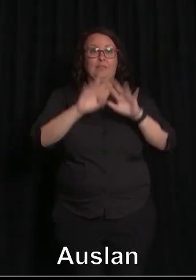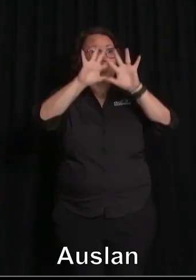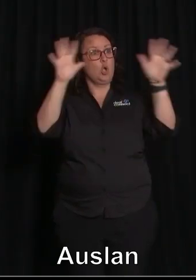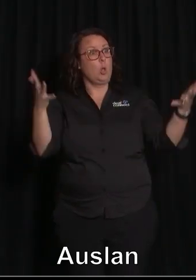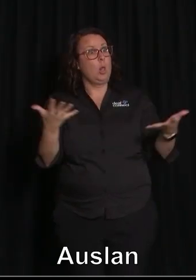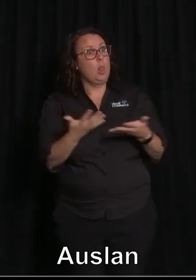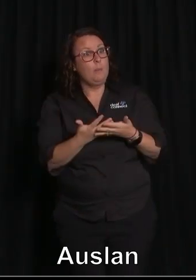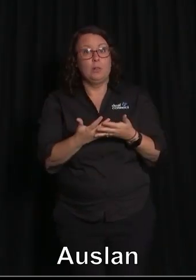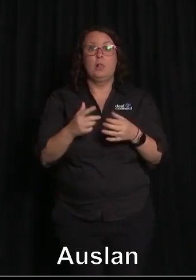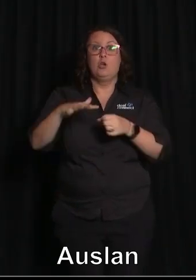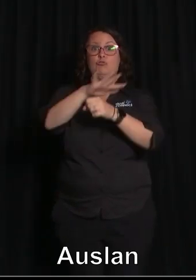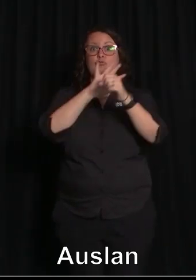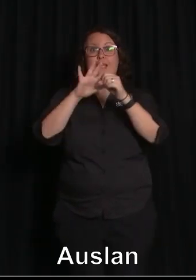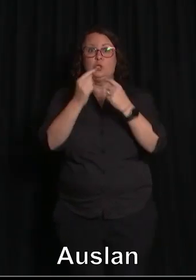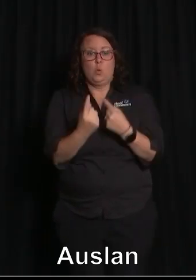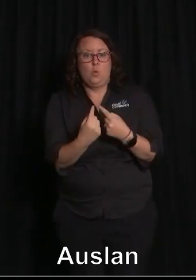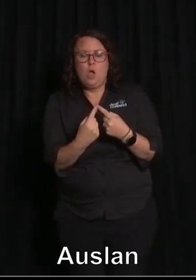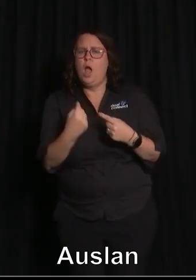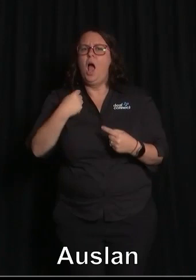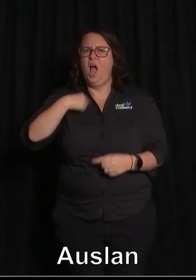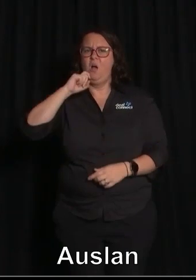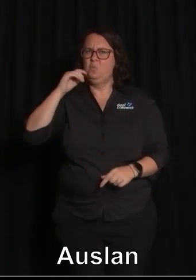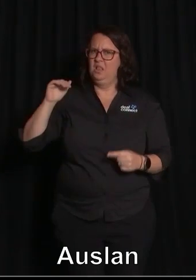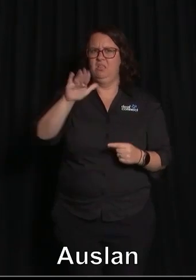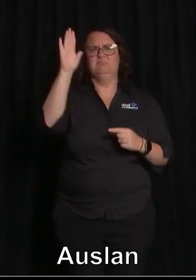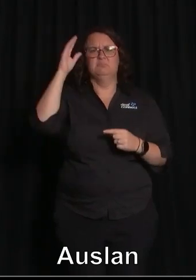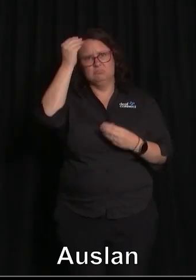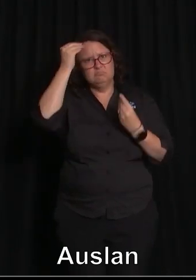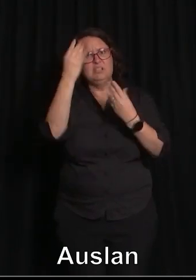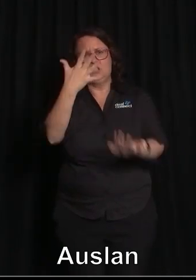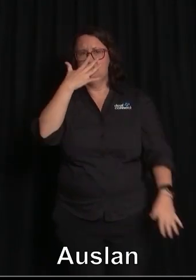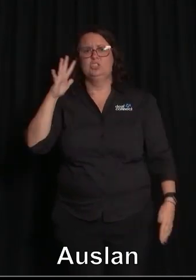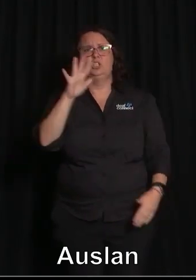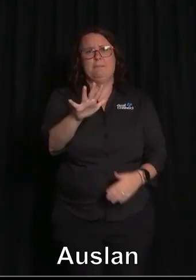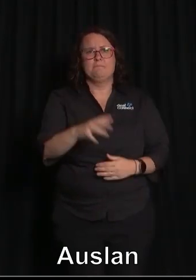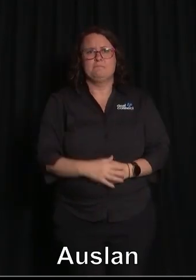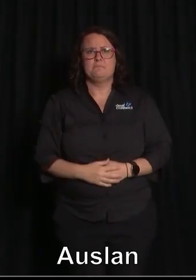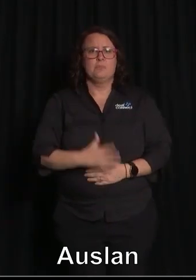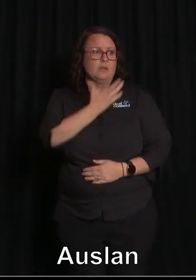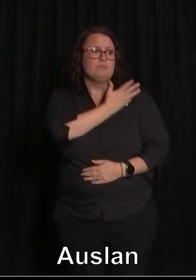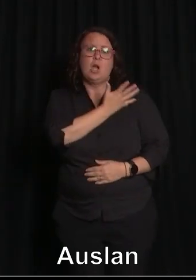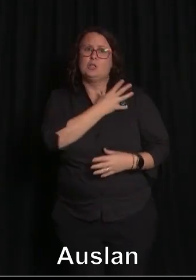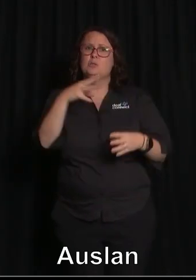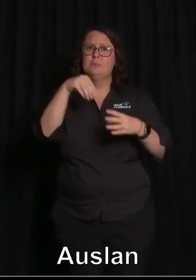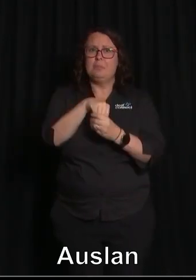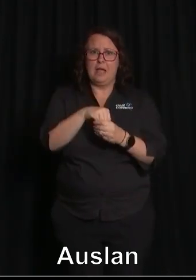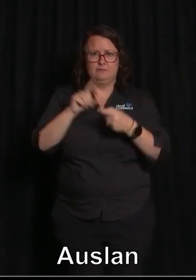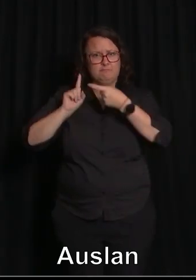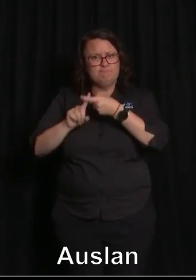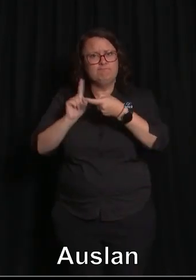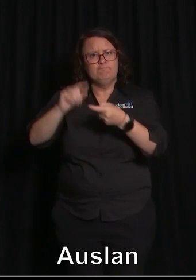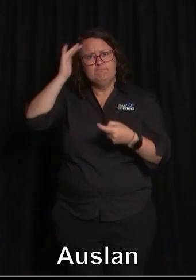national spaces. We have to continue to see pride as an act of resistance, of insistence,